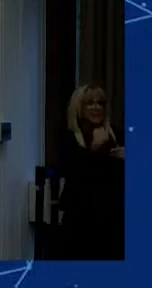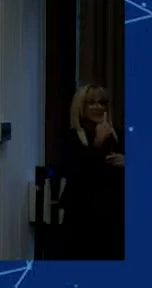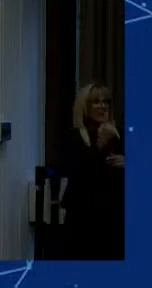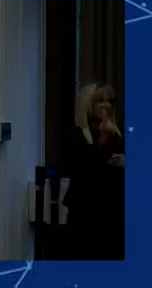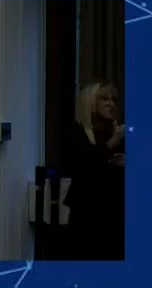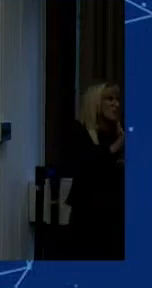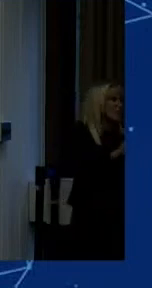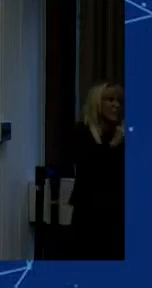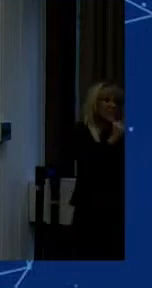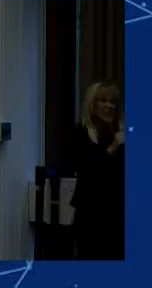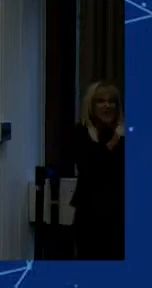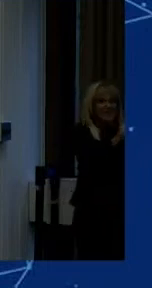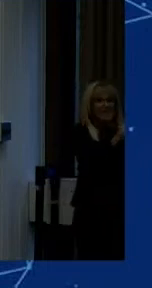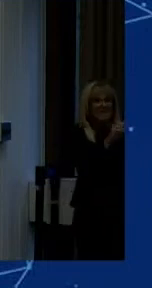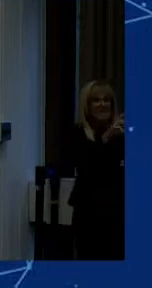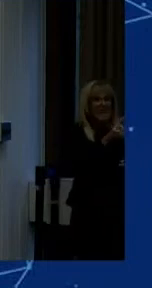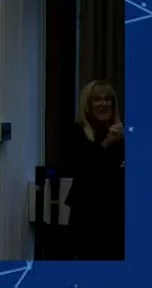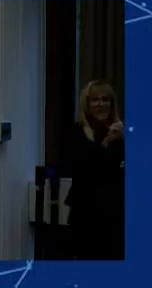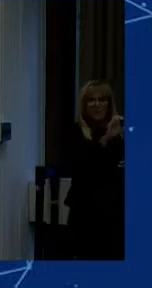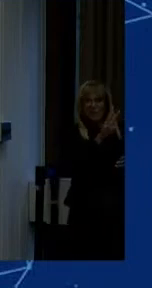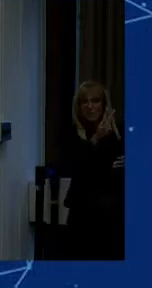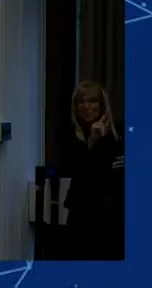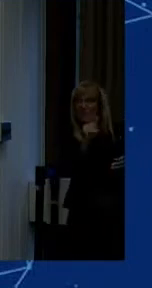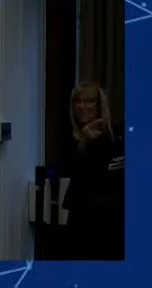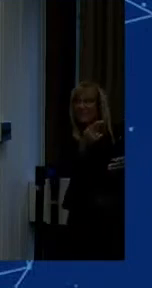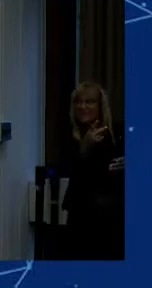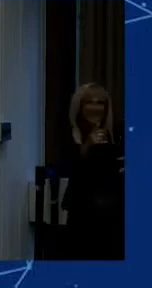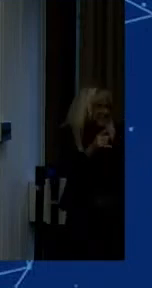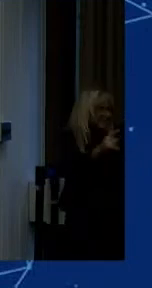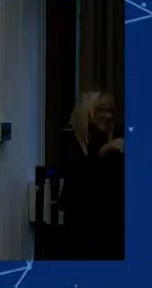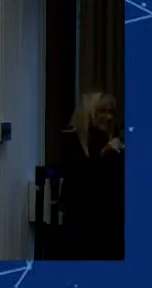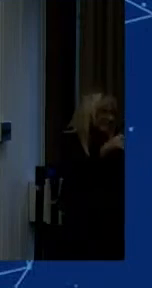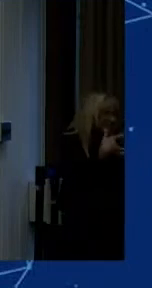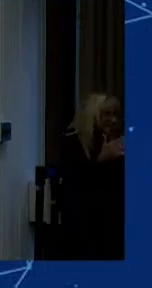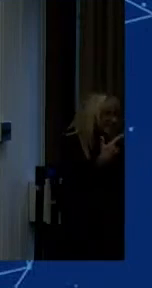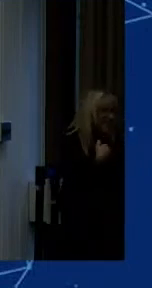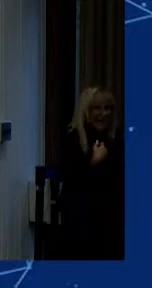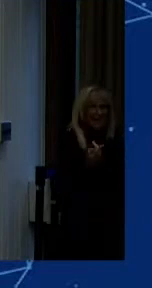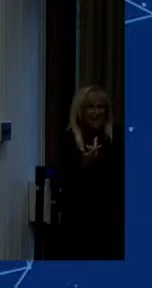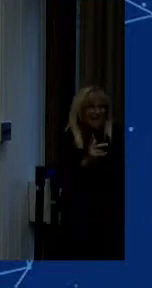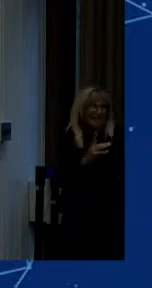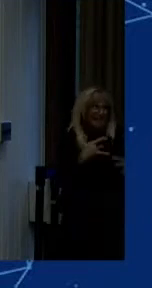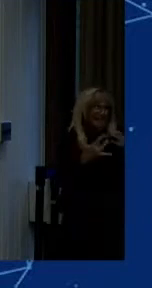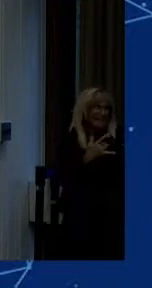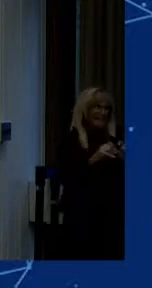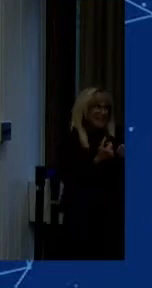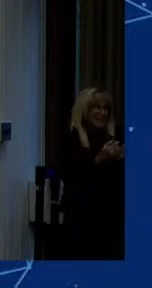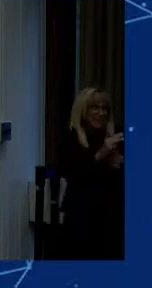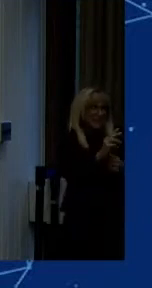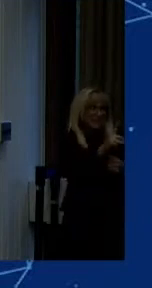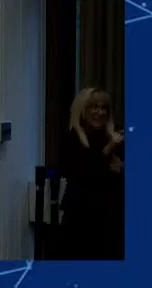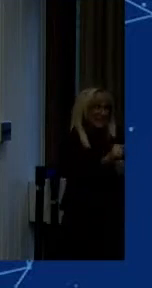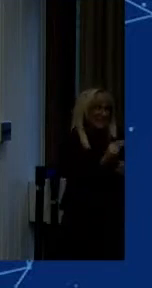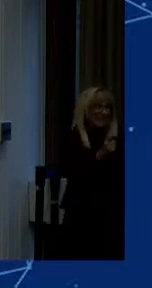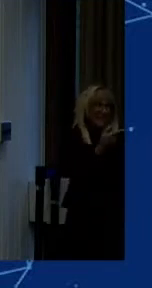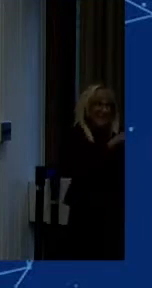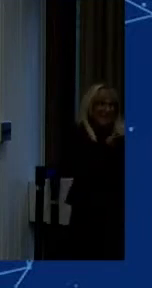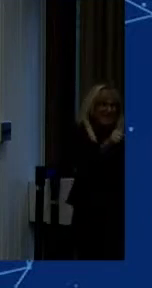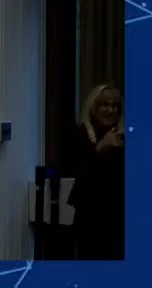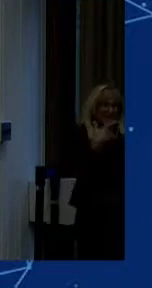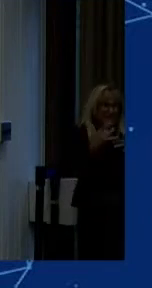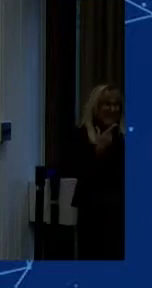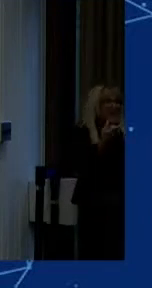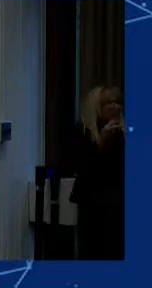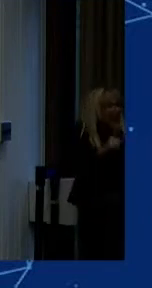Swift because it doesn't know that. Is anybody else really excited about this story? That's probably a blitz at the beginning, right? So it wouldn't know that because